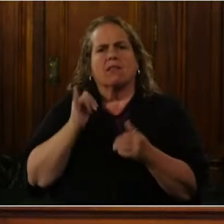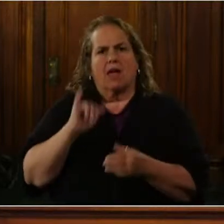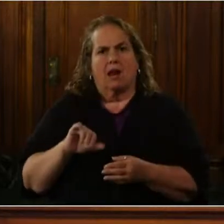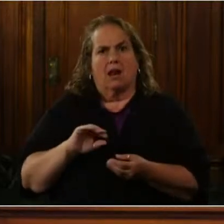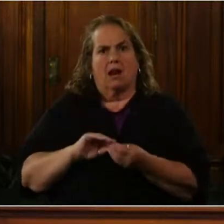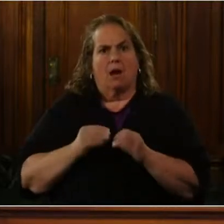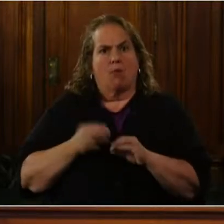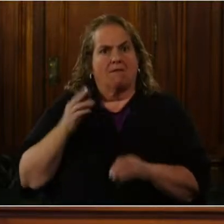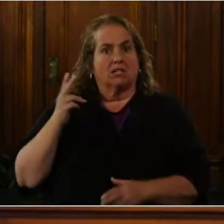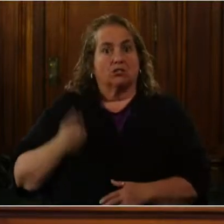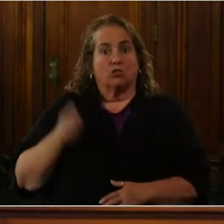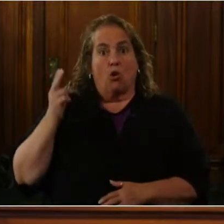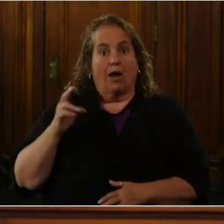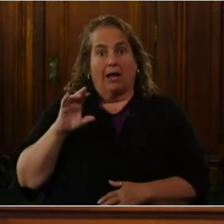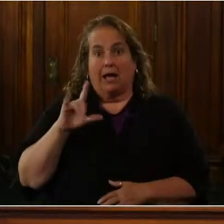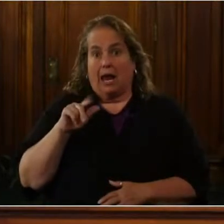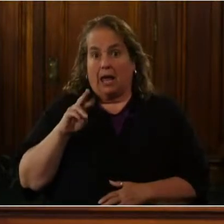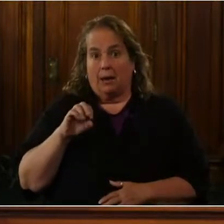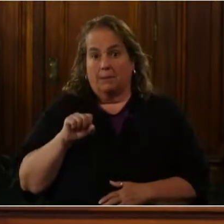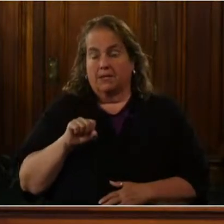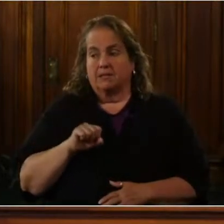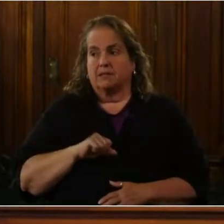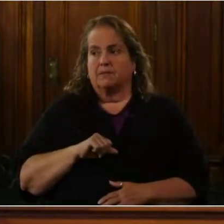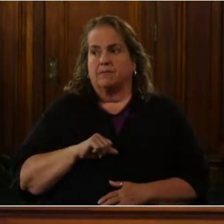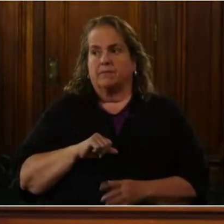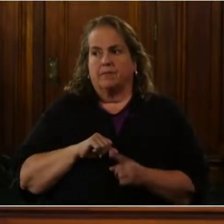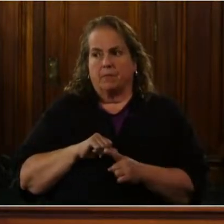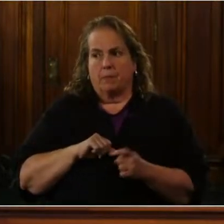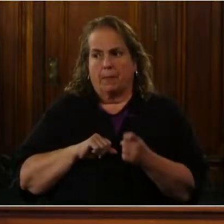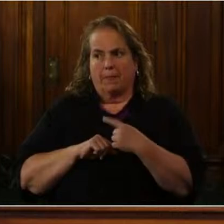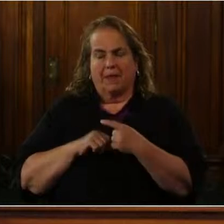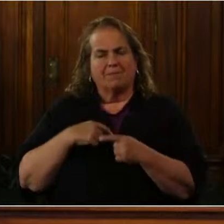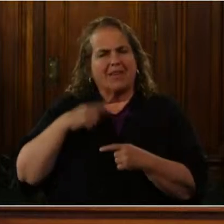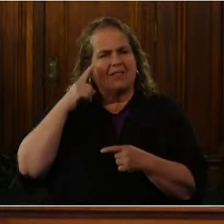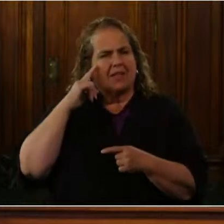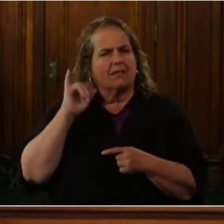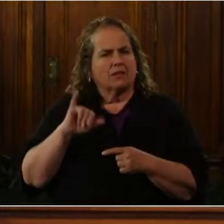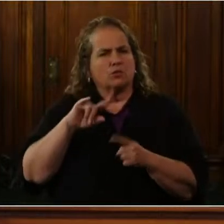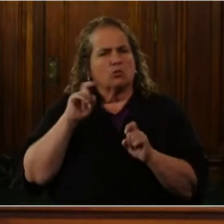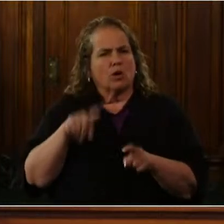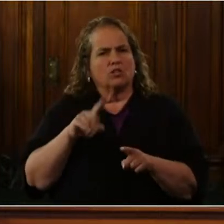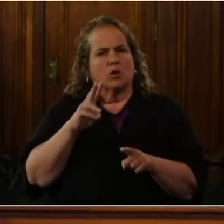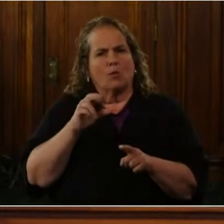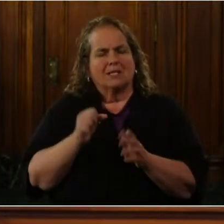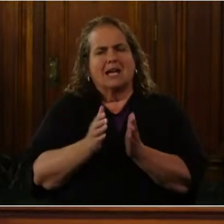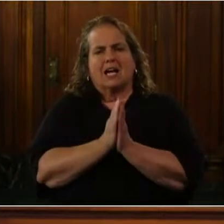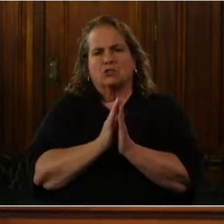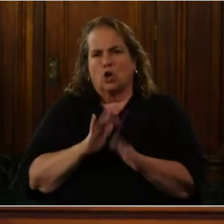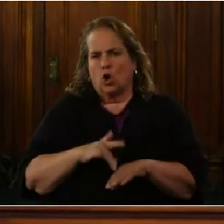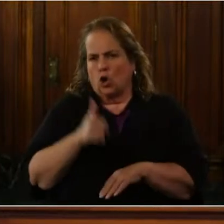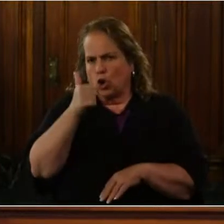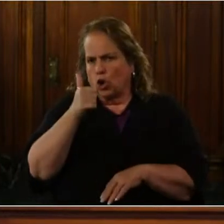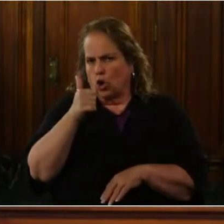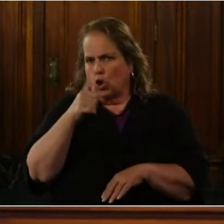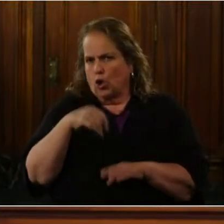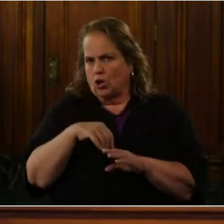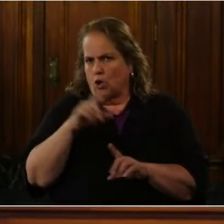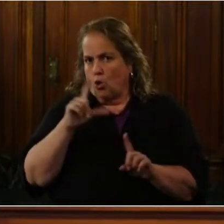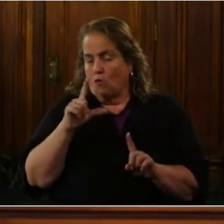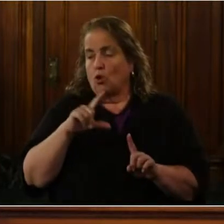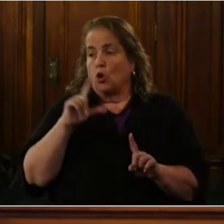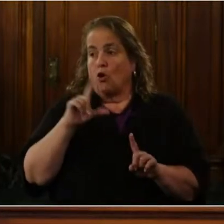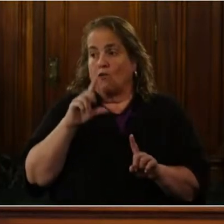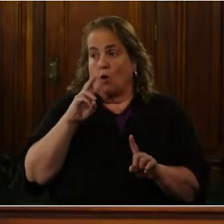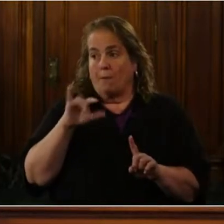seen. Was asked earlier today at a press conference in Louisville, but I'm not sure it was addressed, so I'll ask you. The Louisville mayor